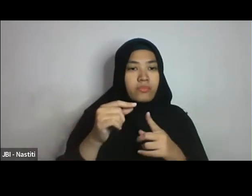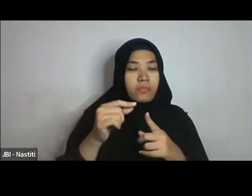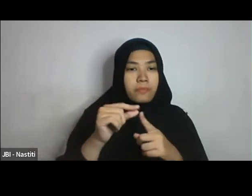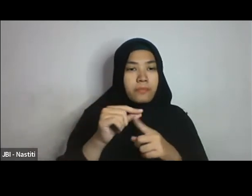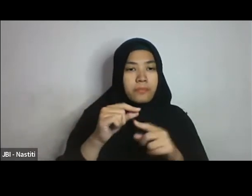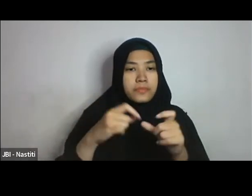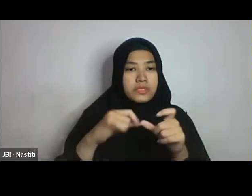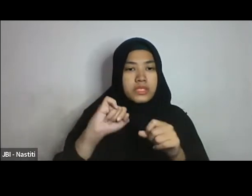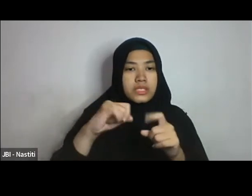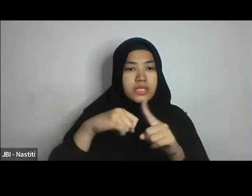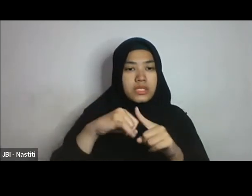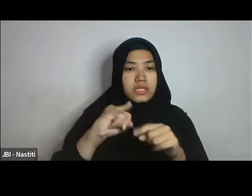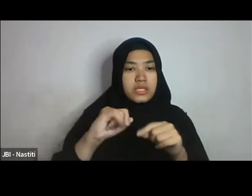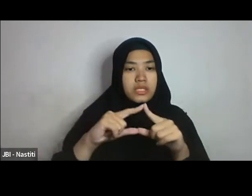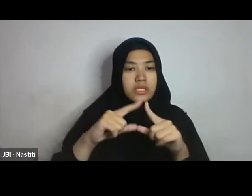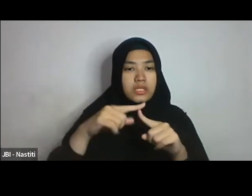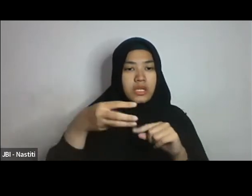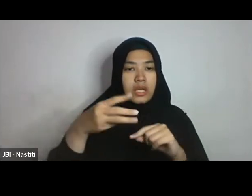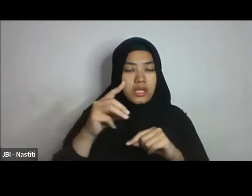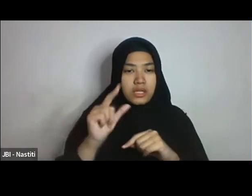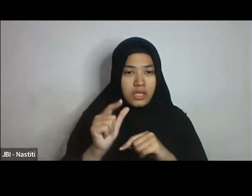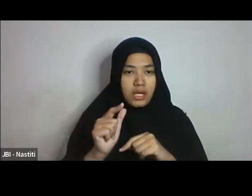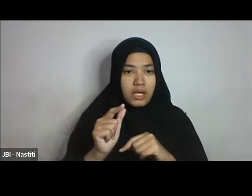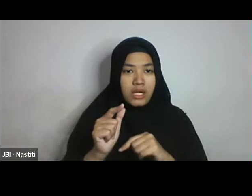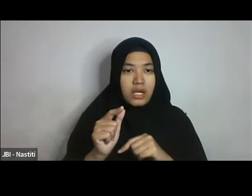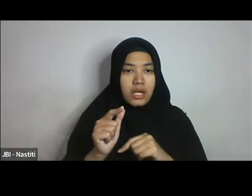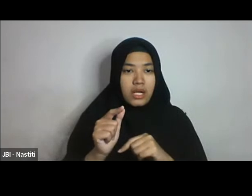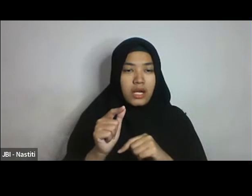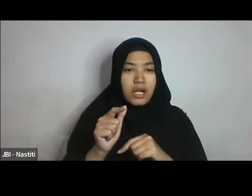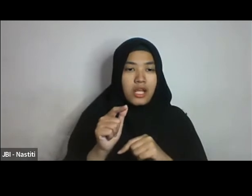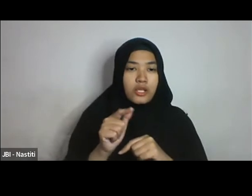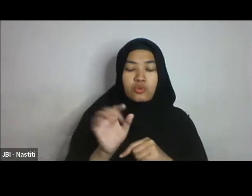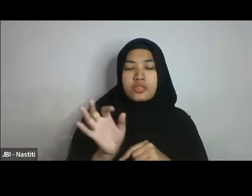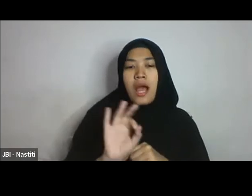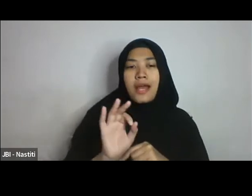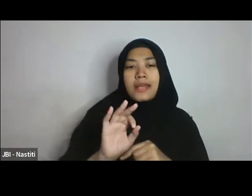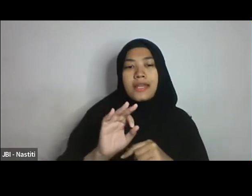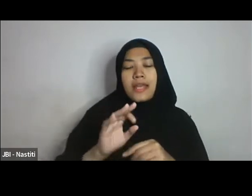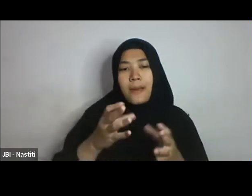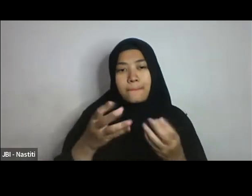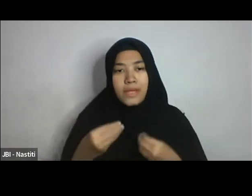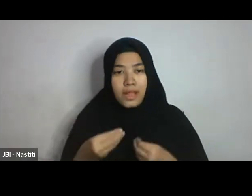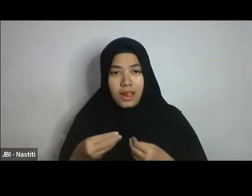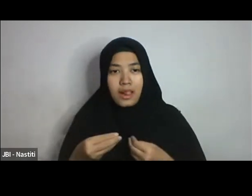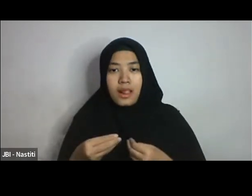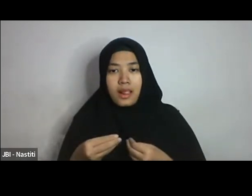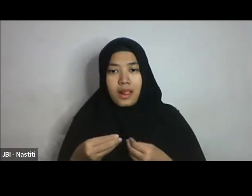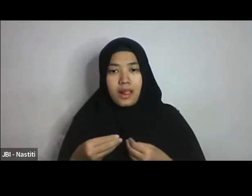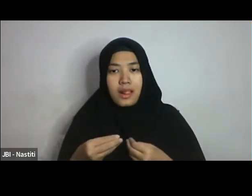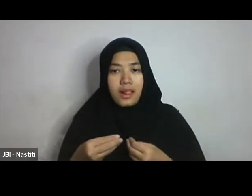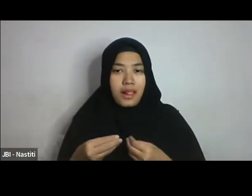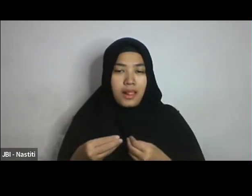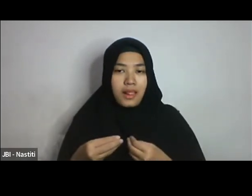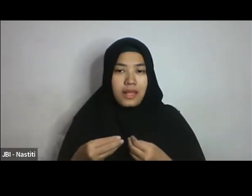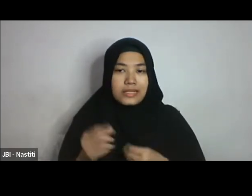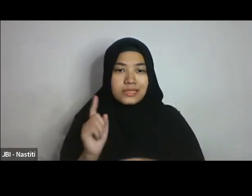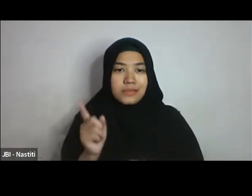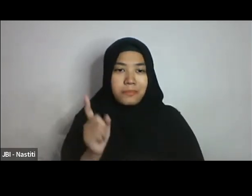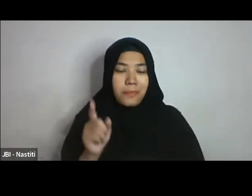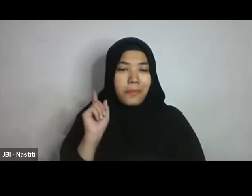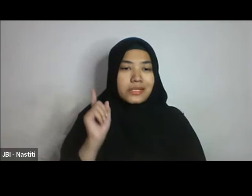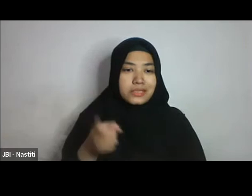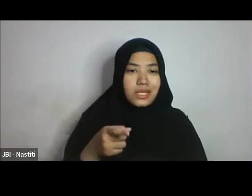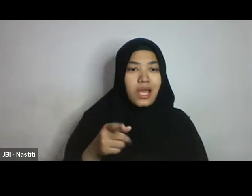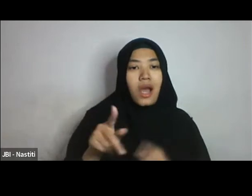with tweaking reimbursements, there's quite a bit that can be done. But I think the most important thing that's happening in Indonesia